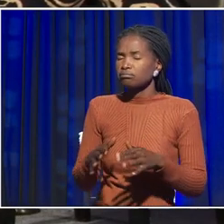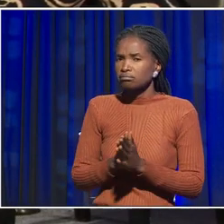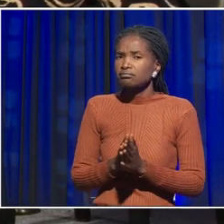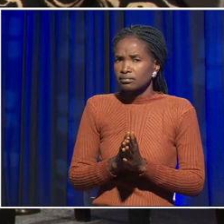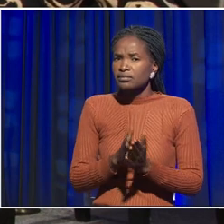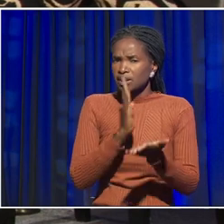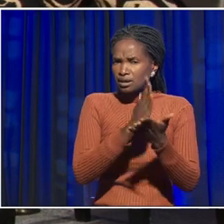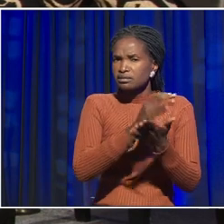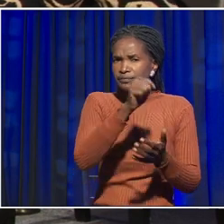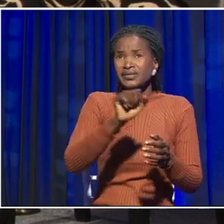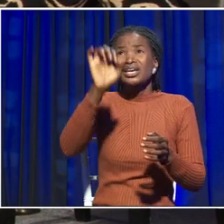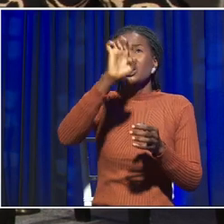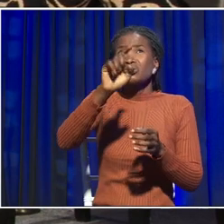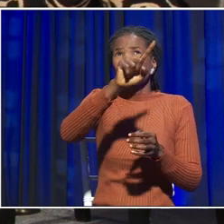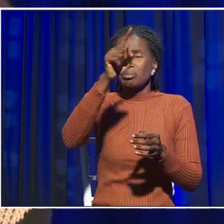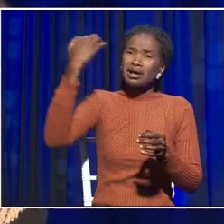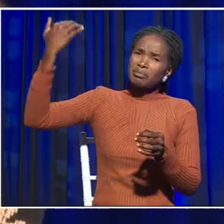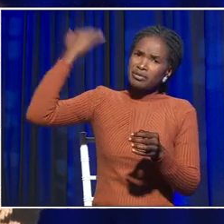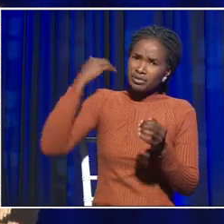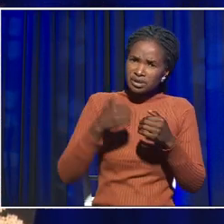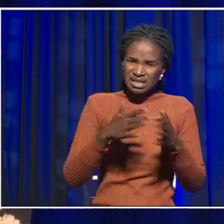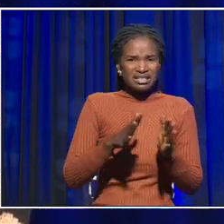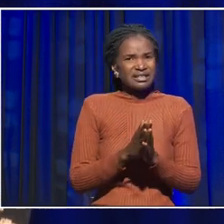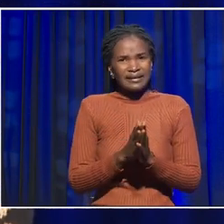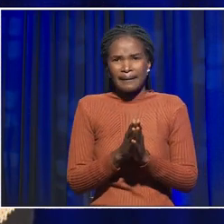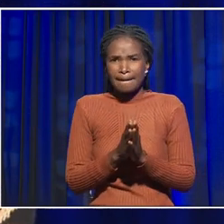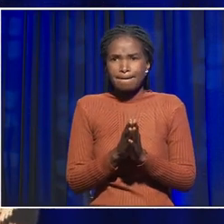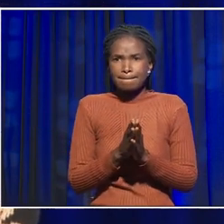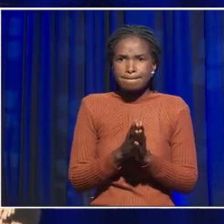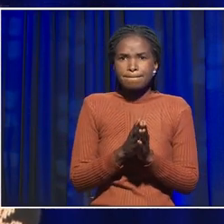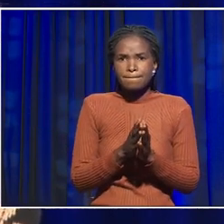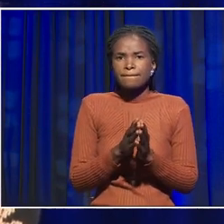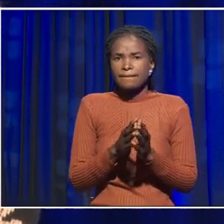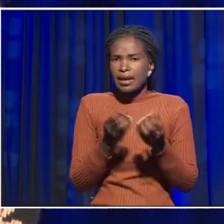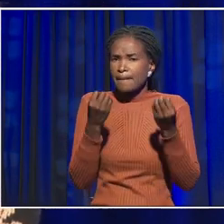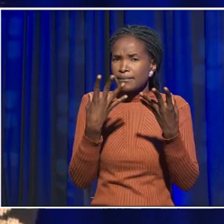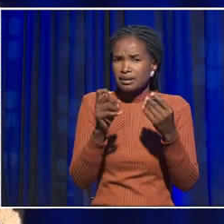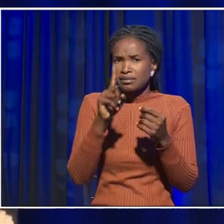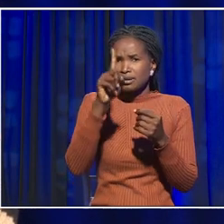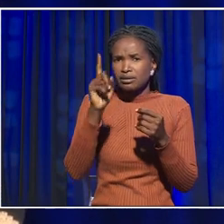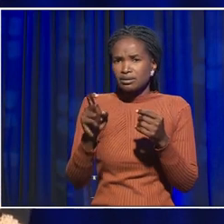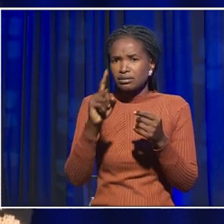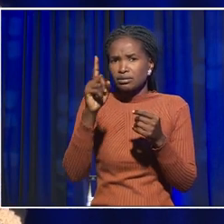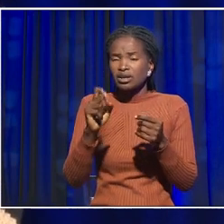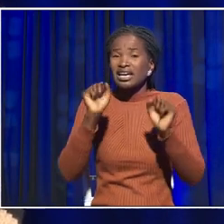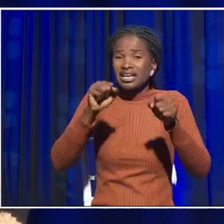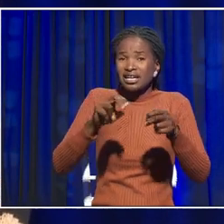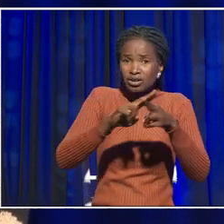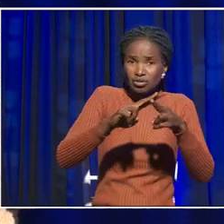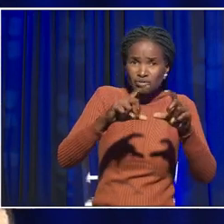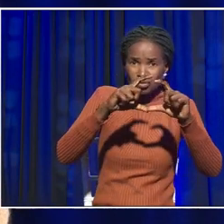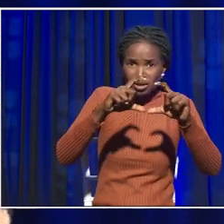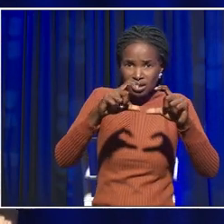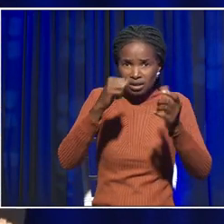So look, in Europe as well, back in the days when it started, to his point, most of the question was, is it safe? Can I use my credit card?